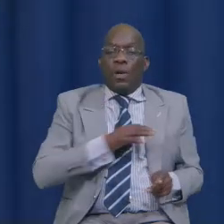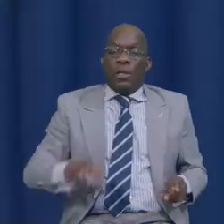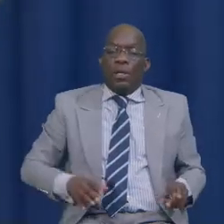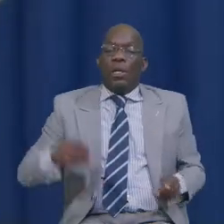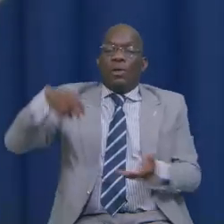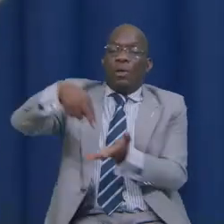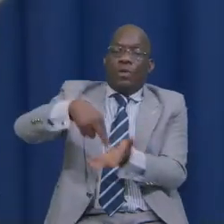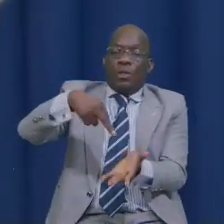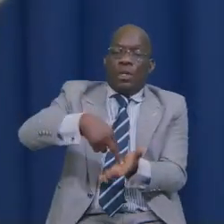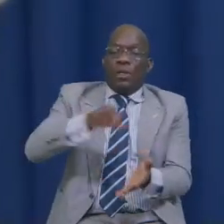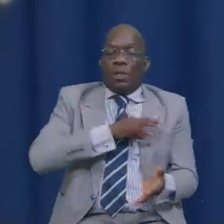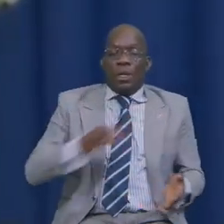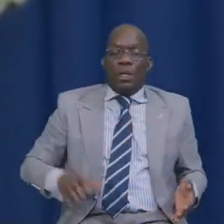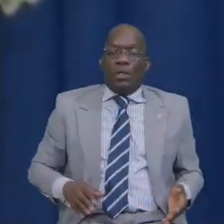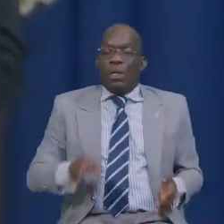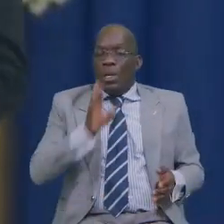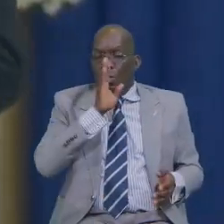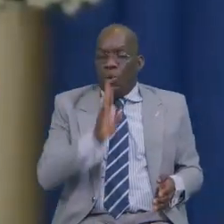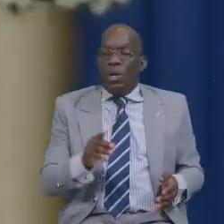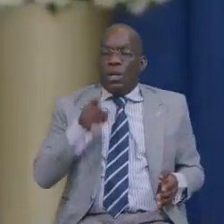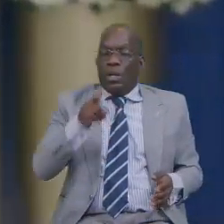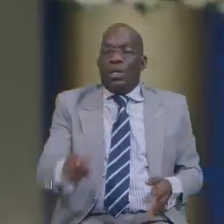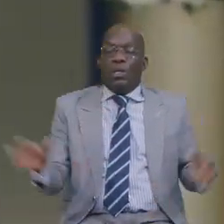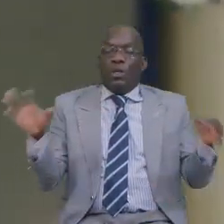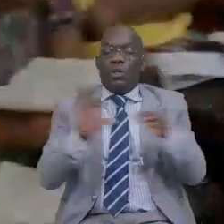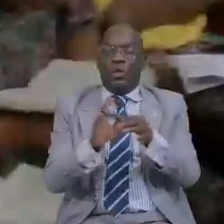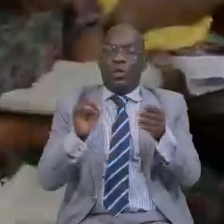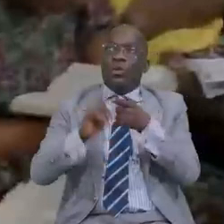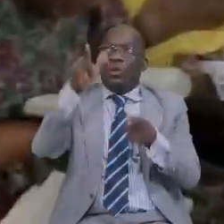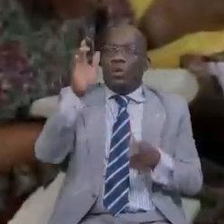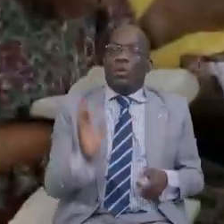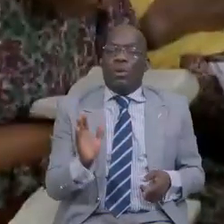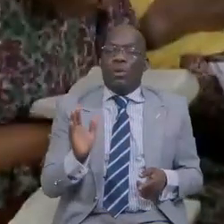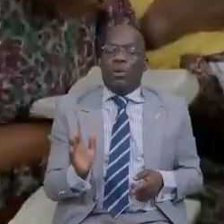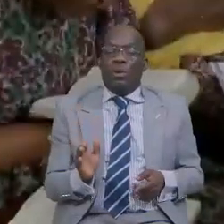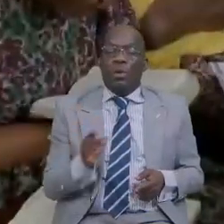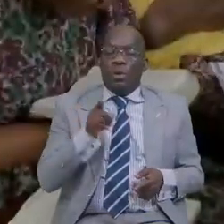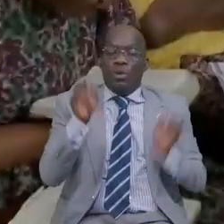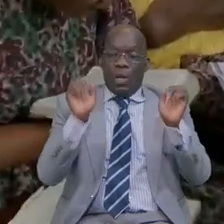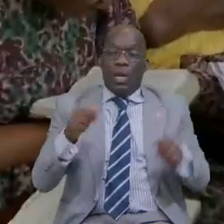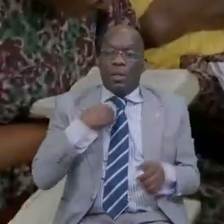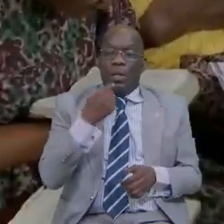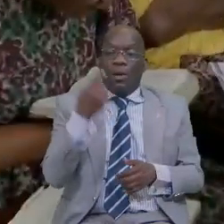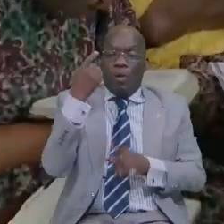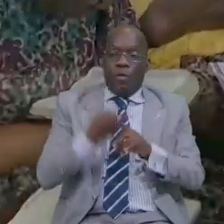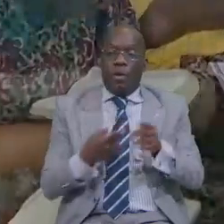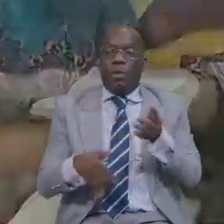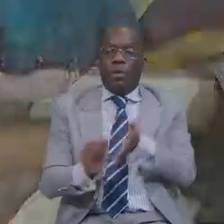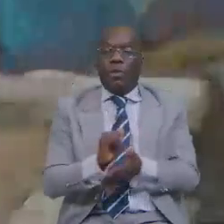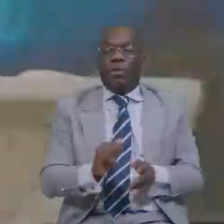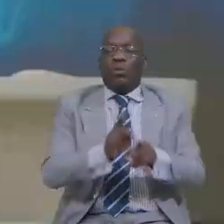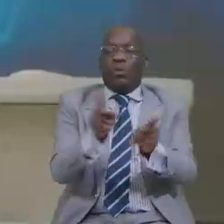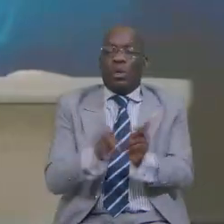said, be ye reconciled to God. You can tell from those verses we have read that we need